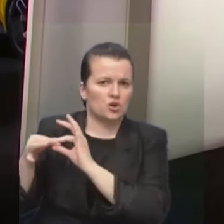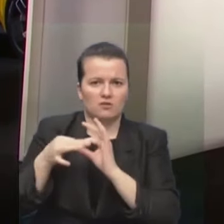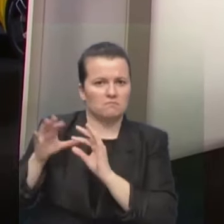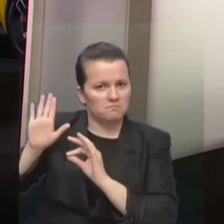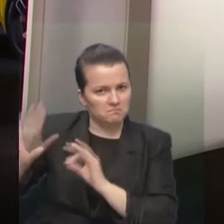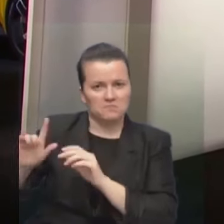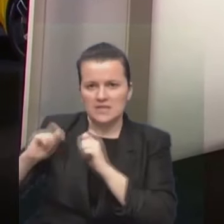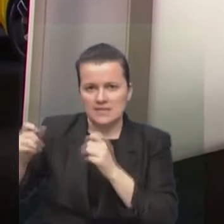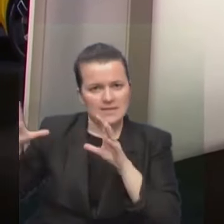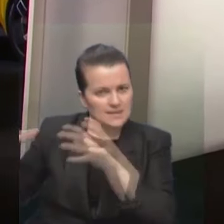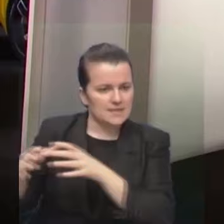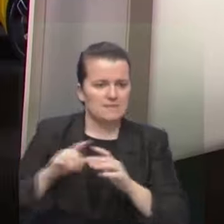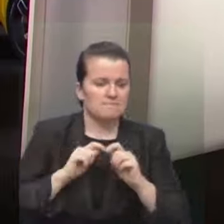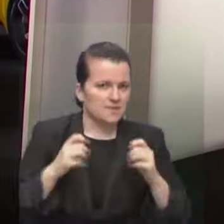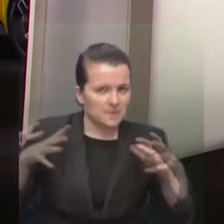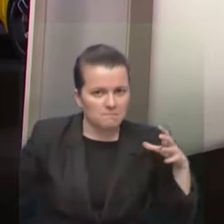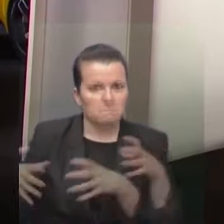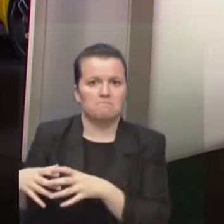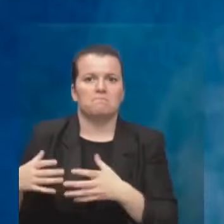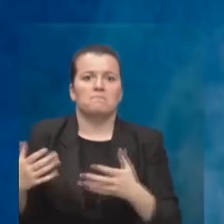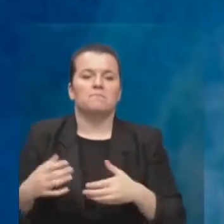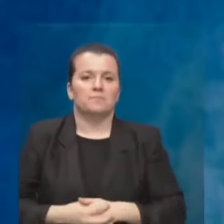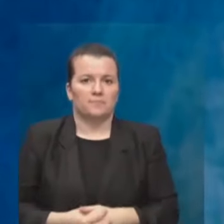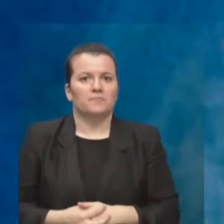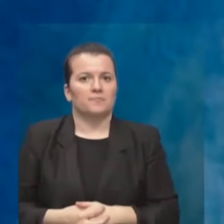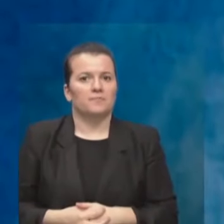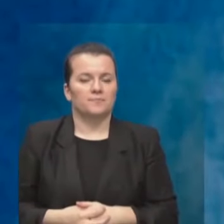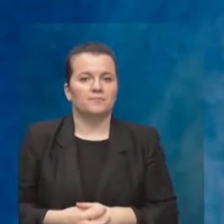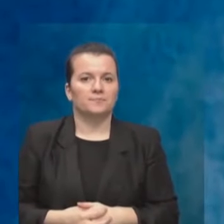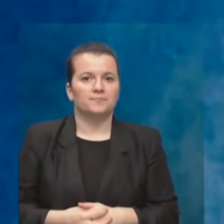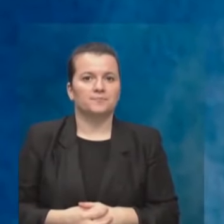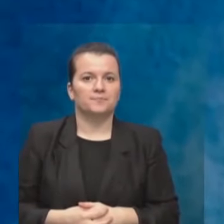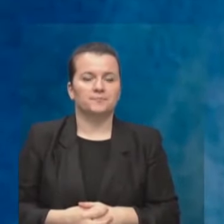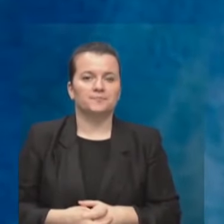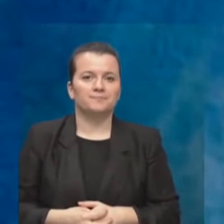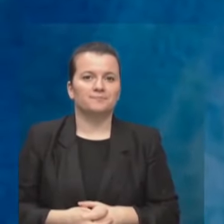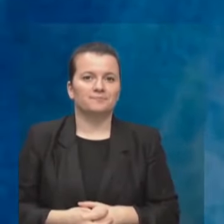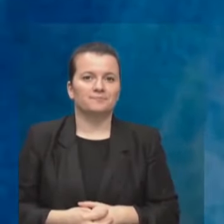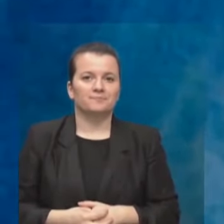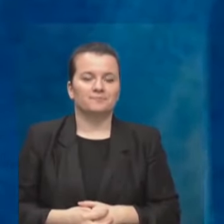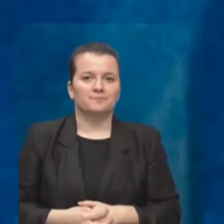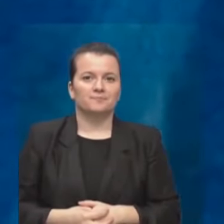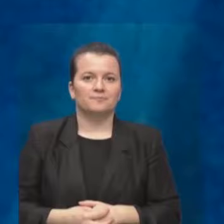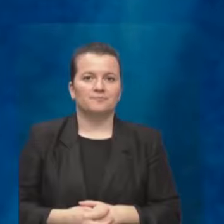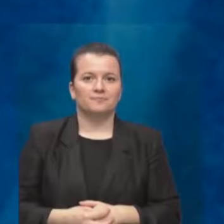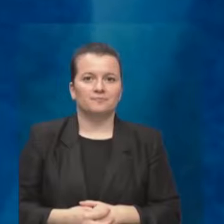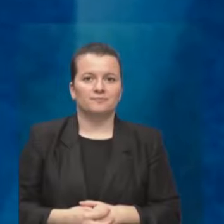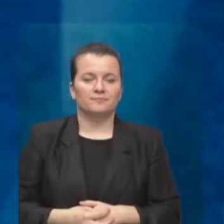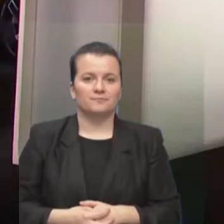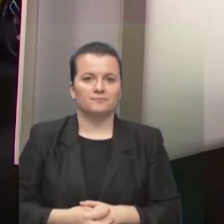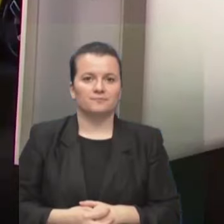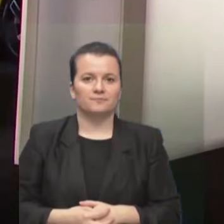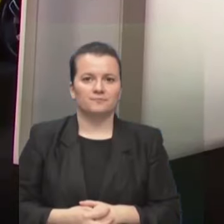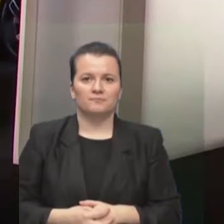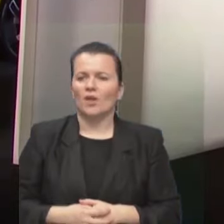you that, our converging paths are mutual reinforcing, and the